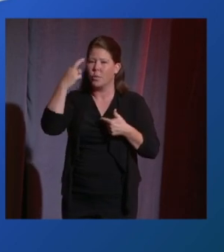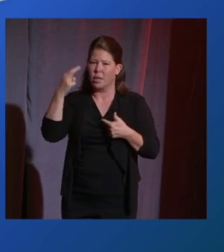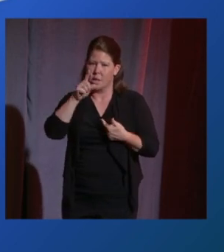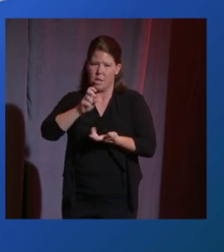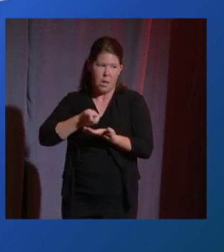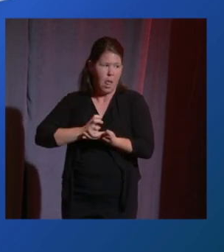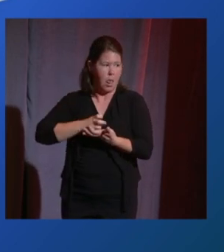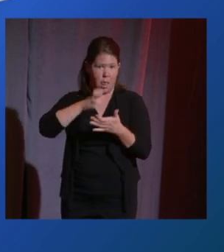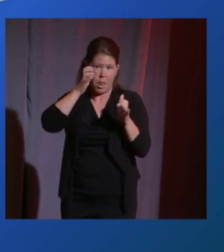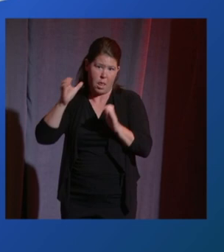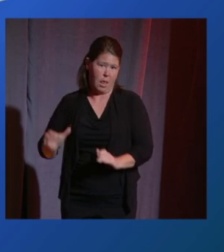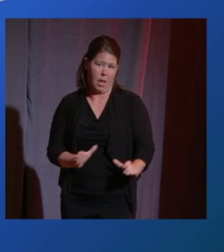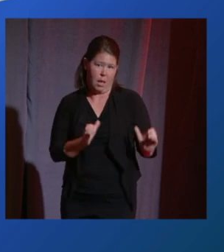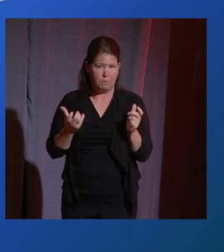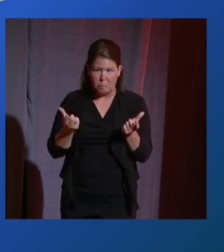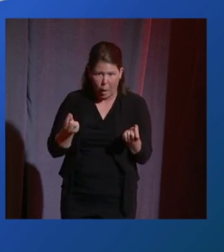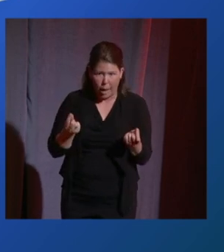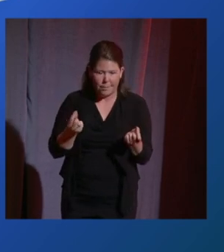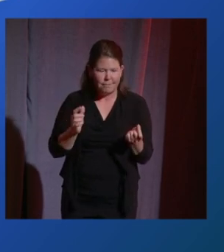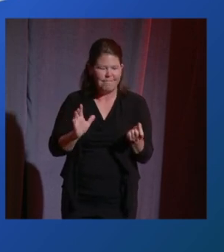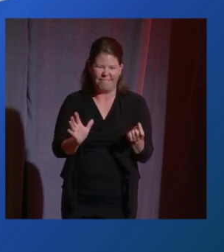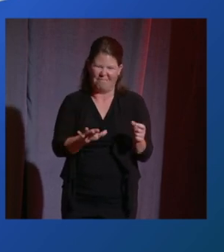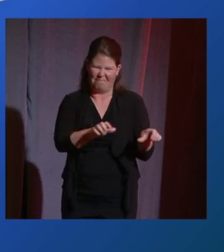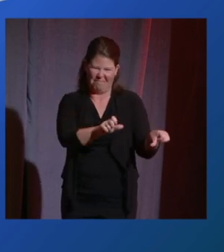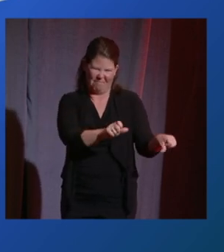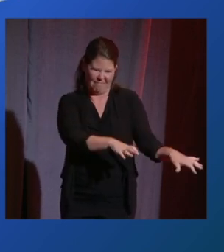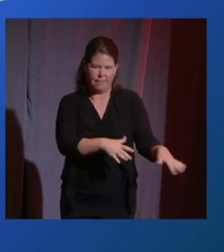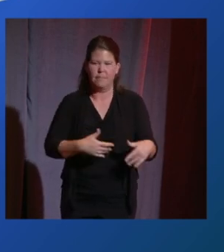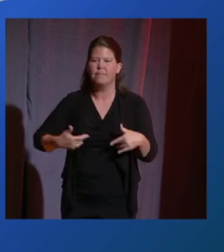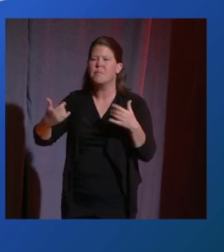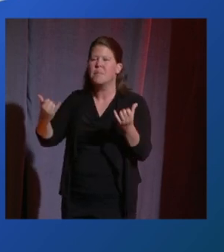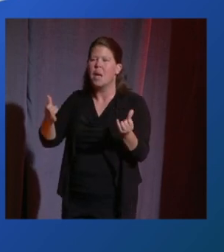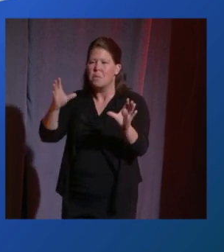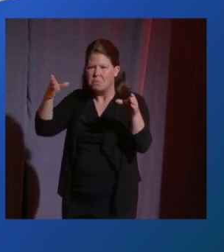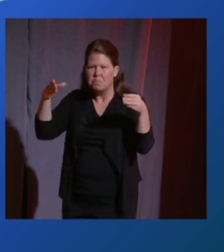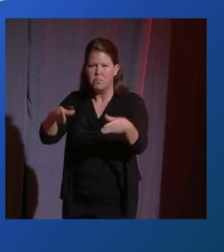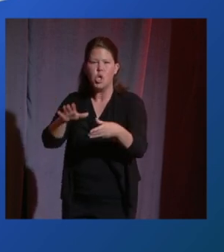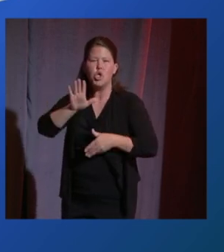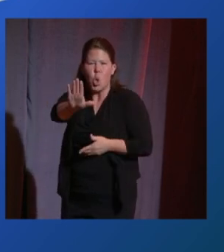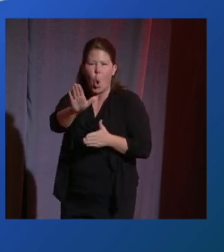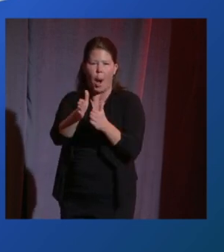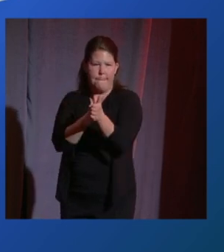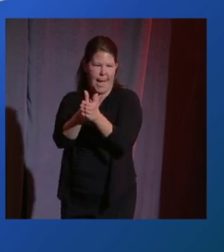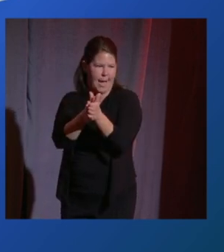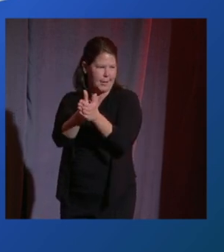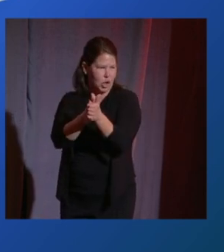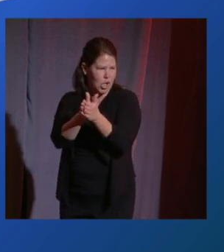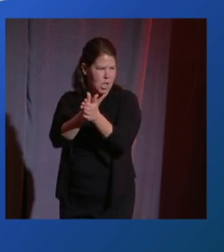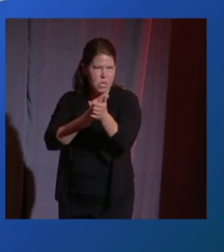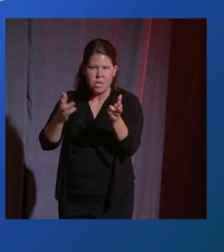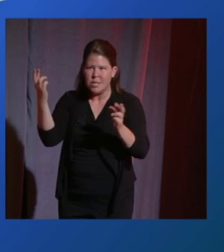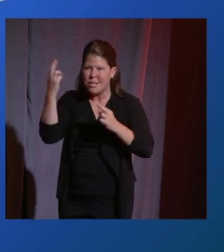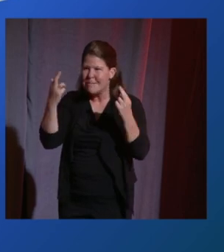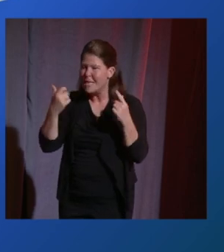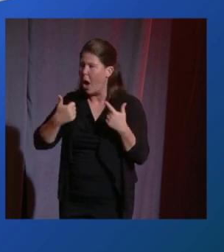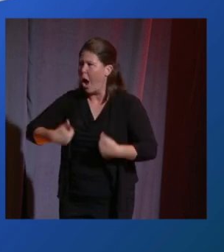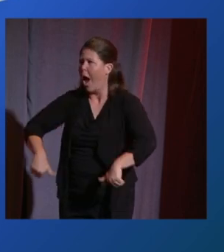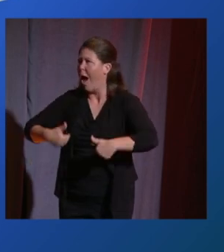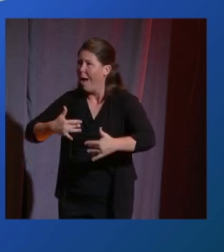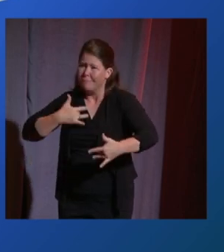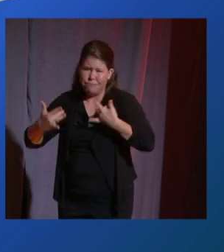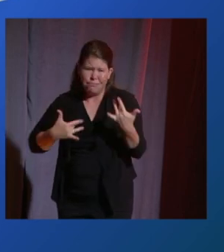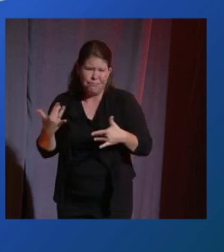like really jazzes you up what drives your passion what are you so excited about that's